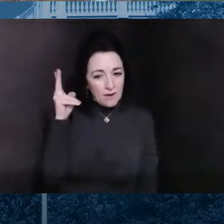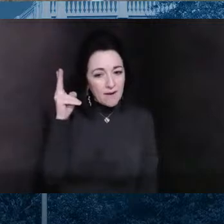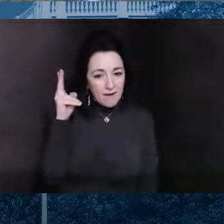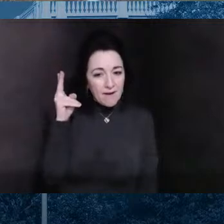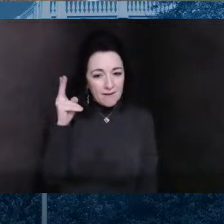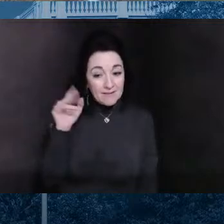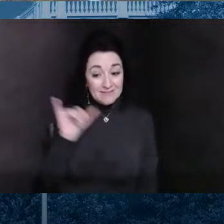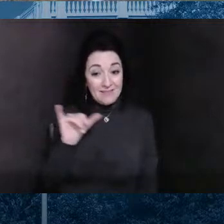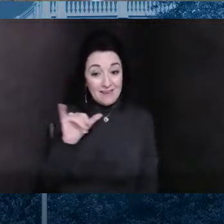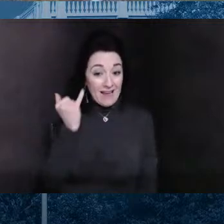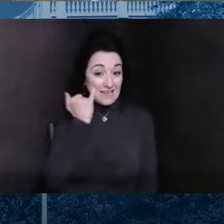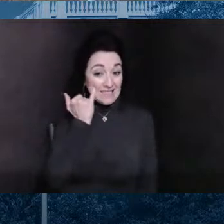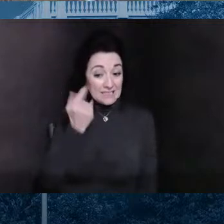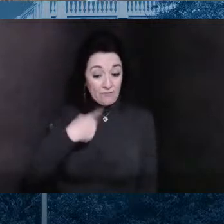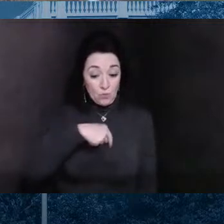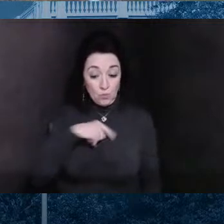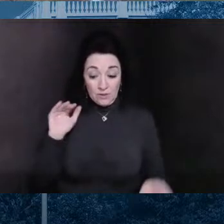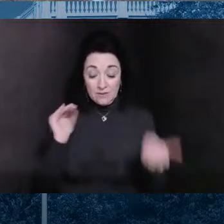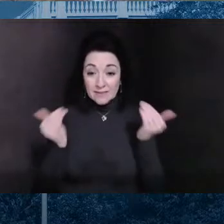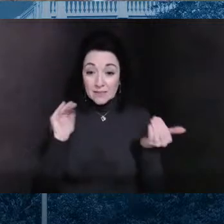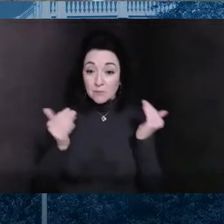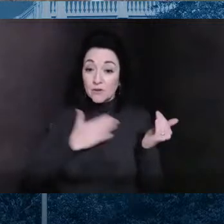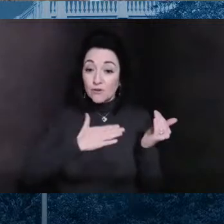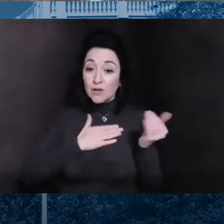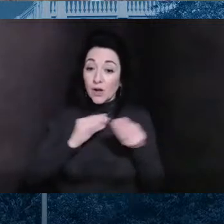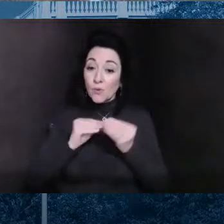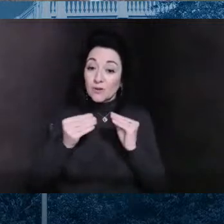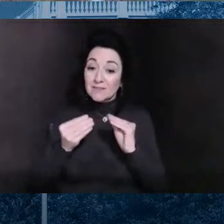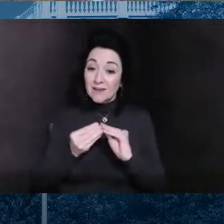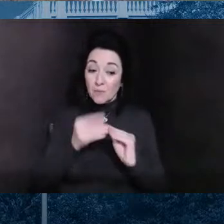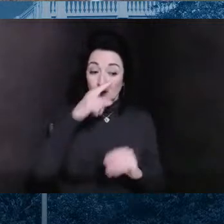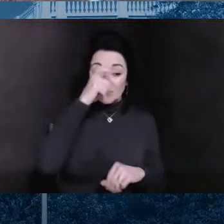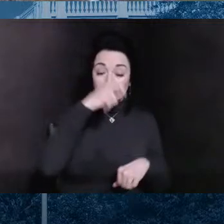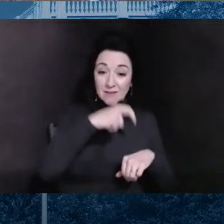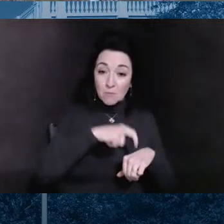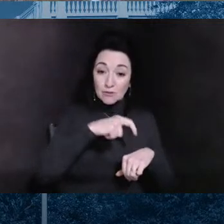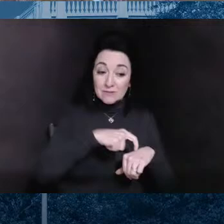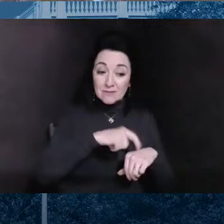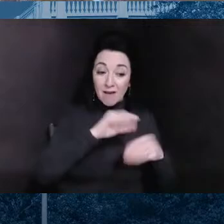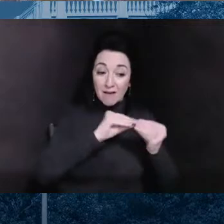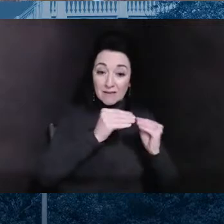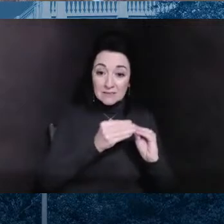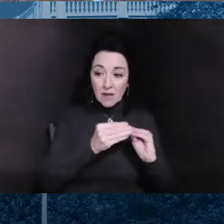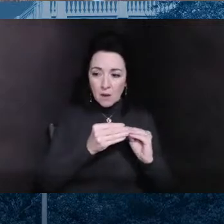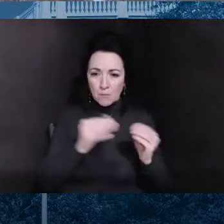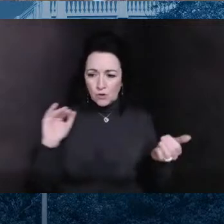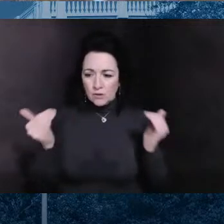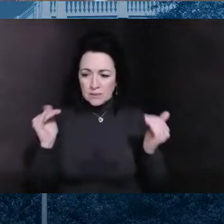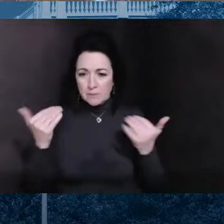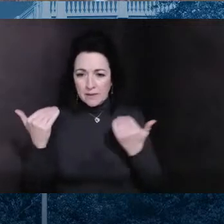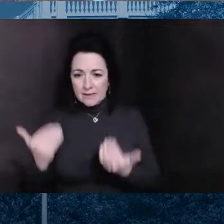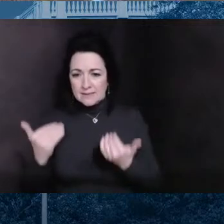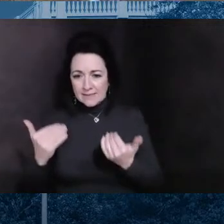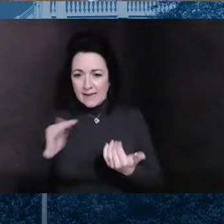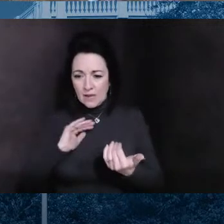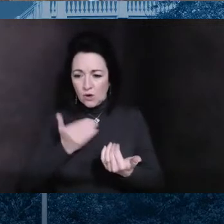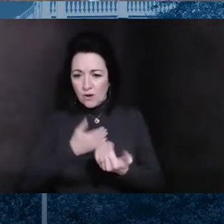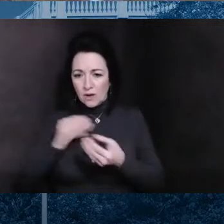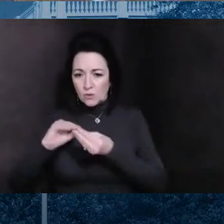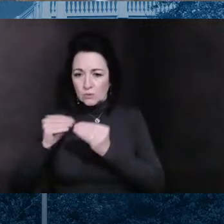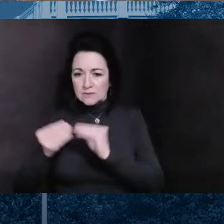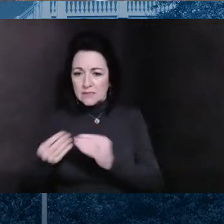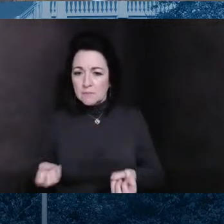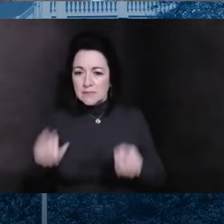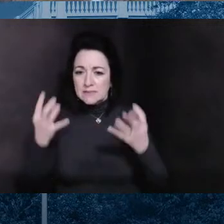in comparison to the summer. So it is really important, especially now that we have some of the variants circulating,